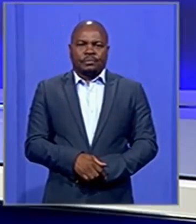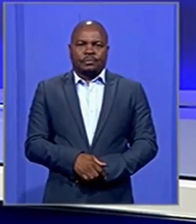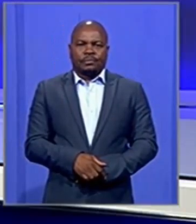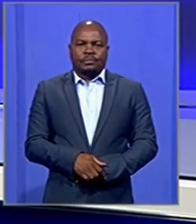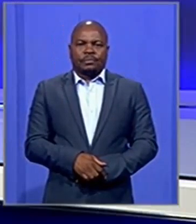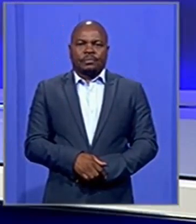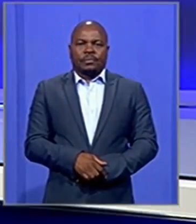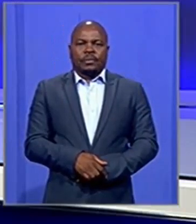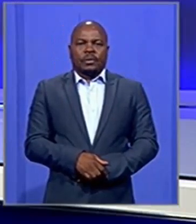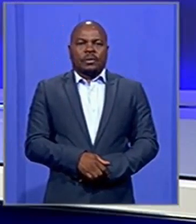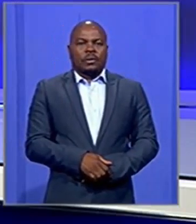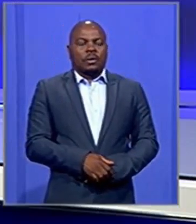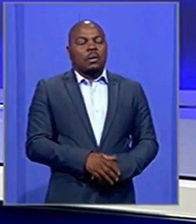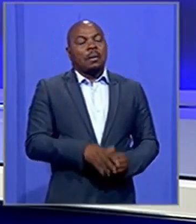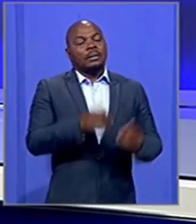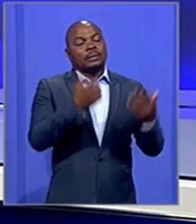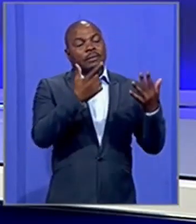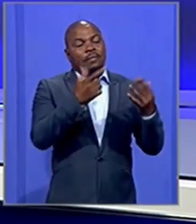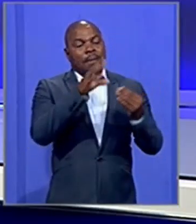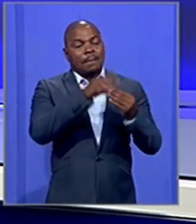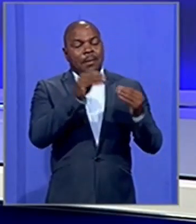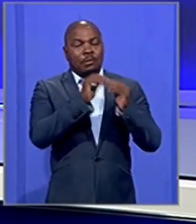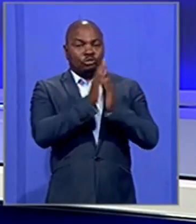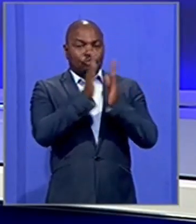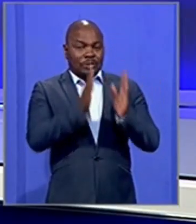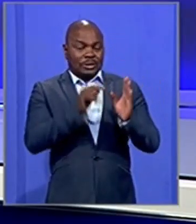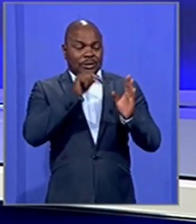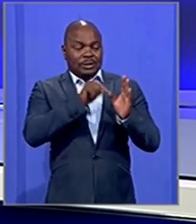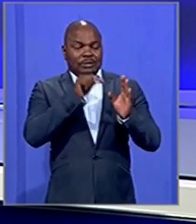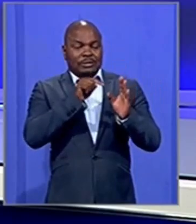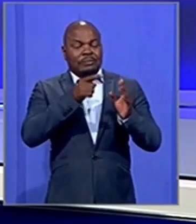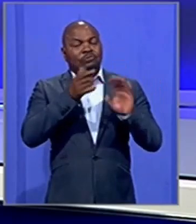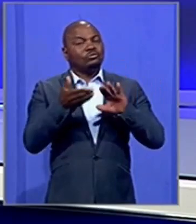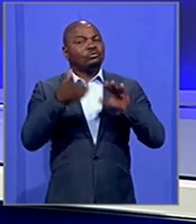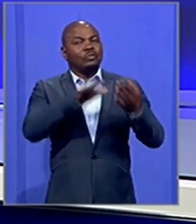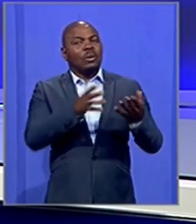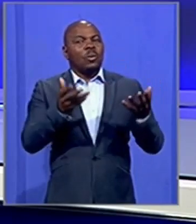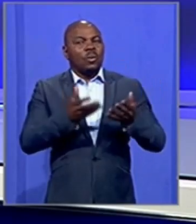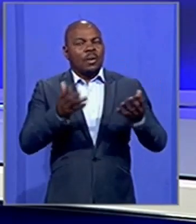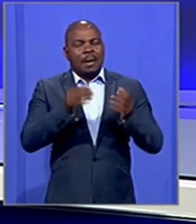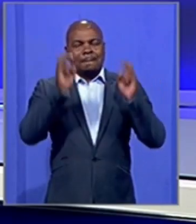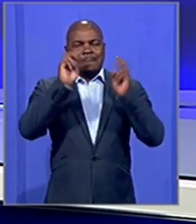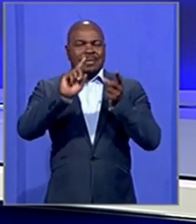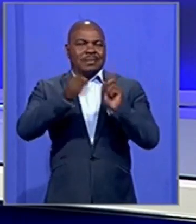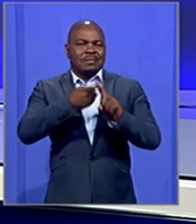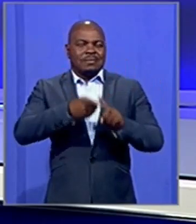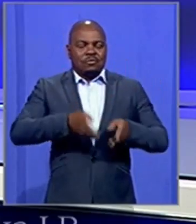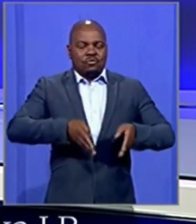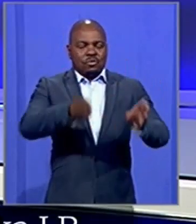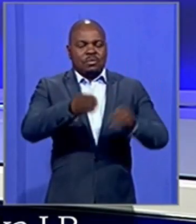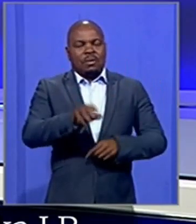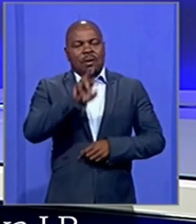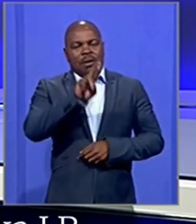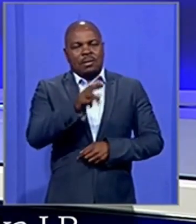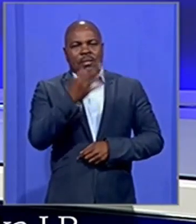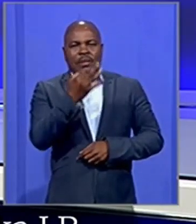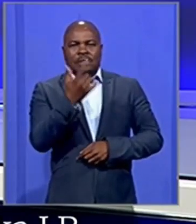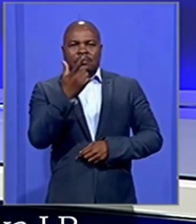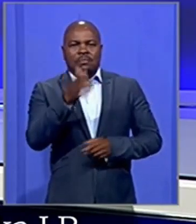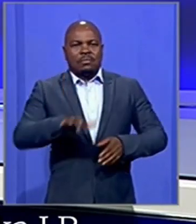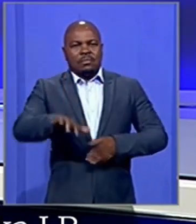Ba malapa a maloko a shupa a kereke ao a hlokagetšego kotseng ya bese mmileng wa R37 magareng